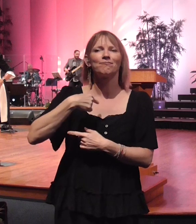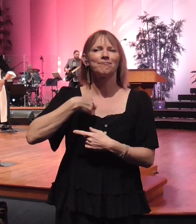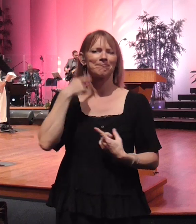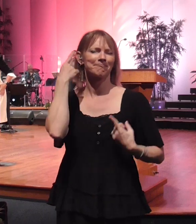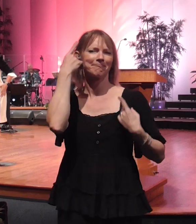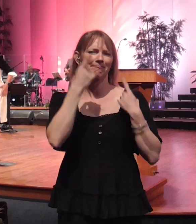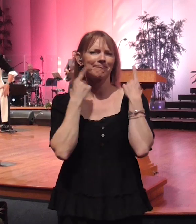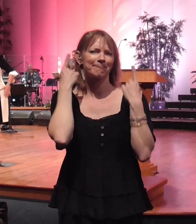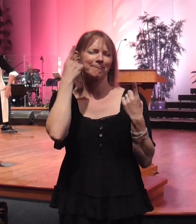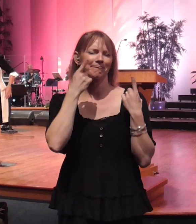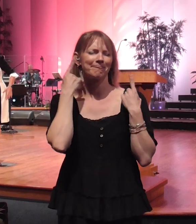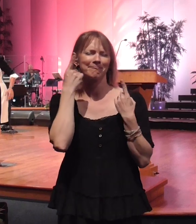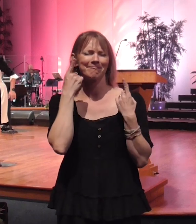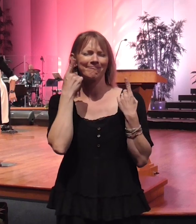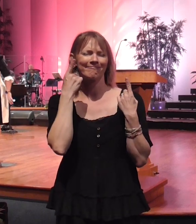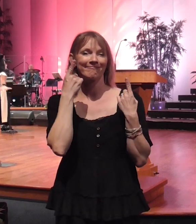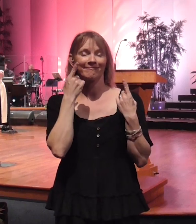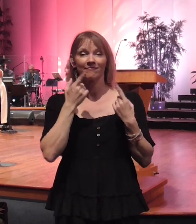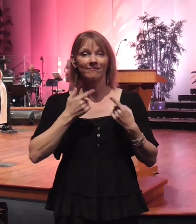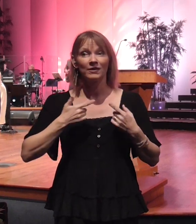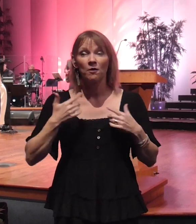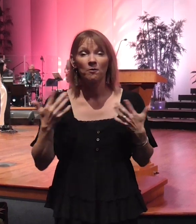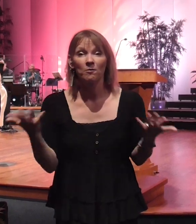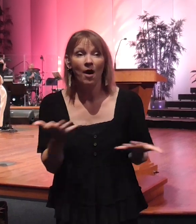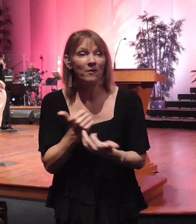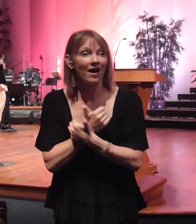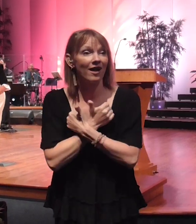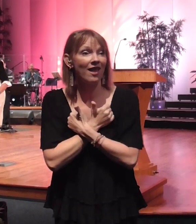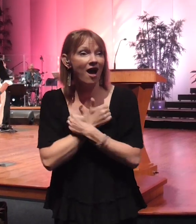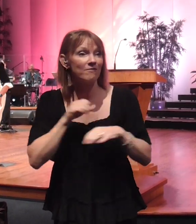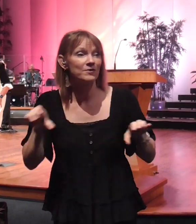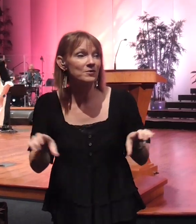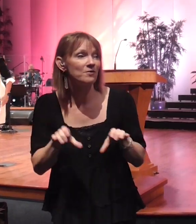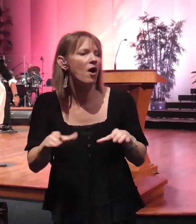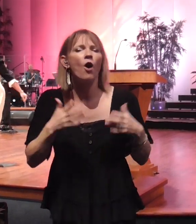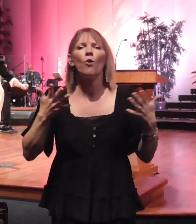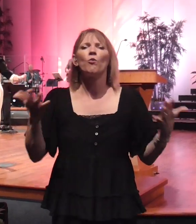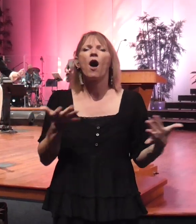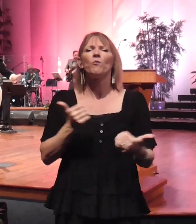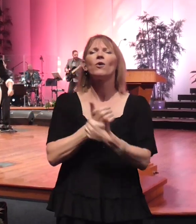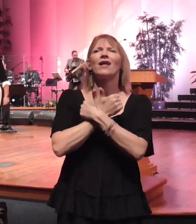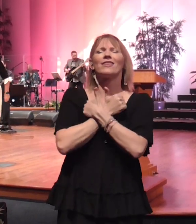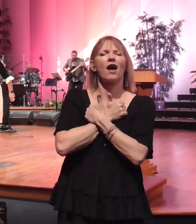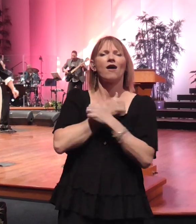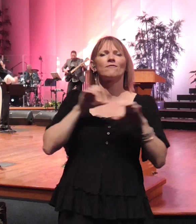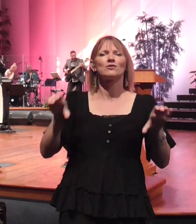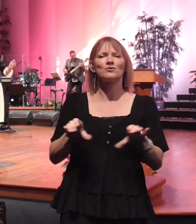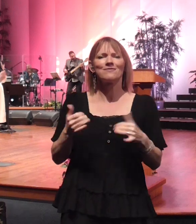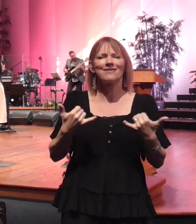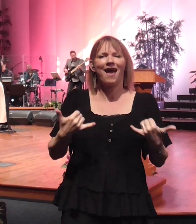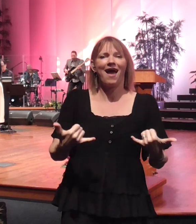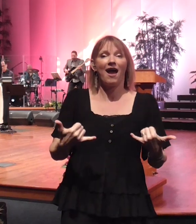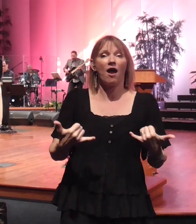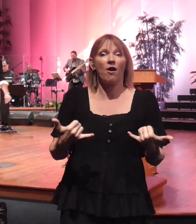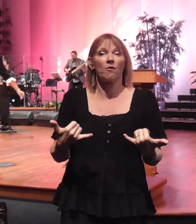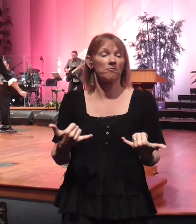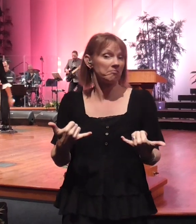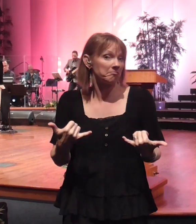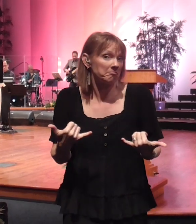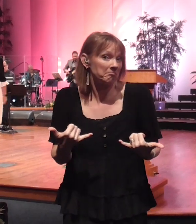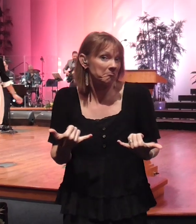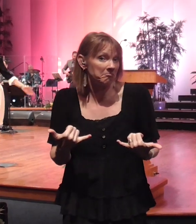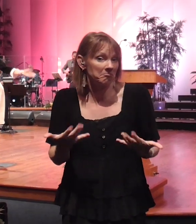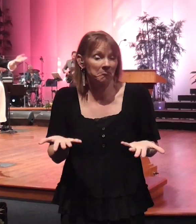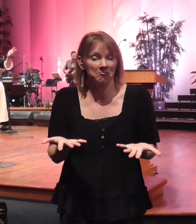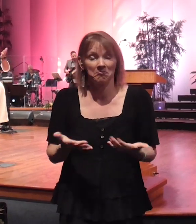my mind. Just what would love do? What would love do now?